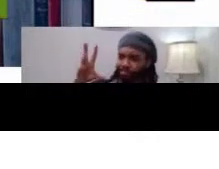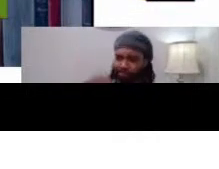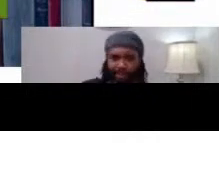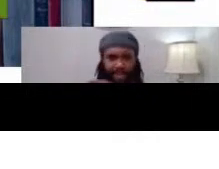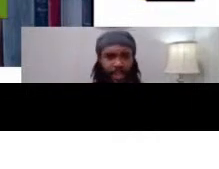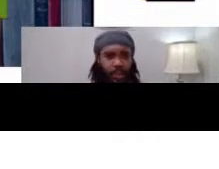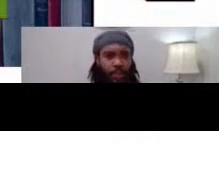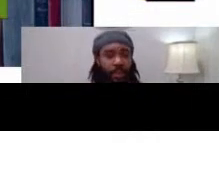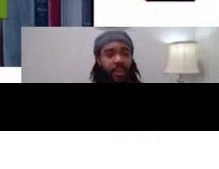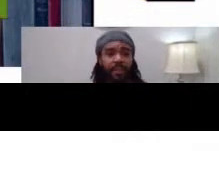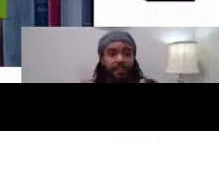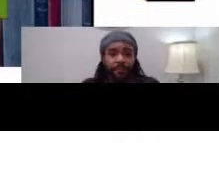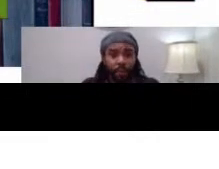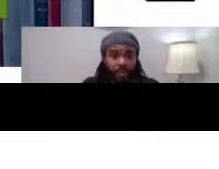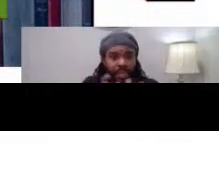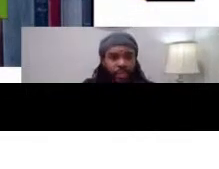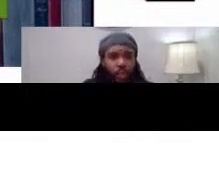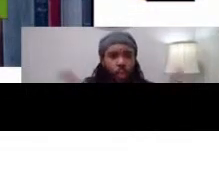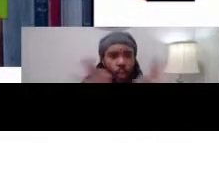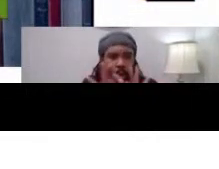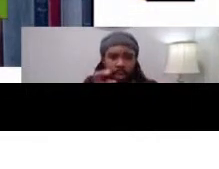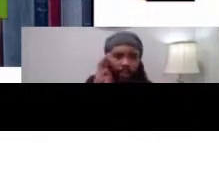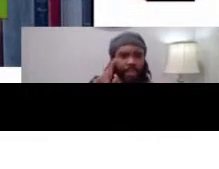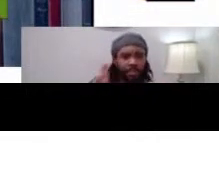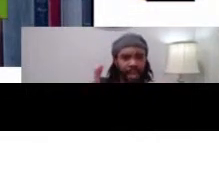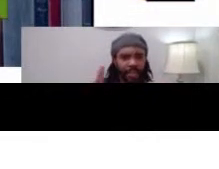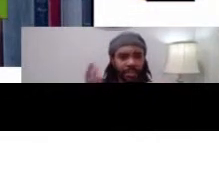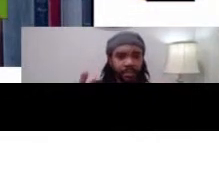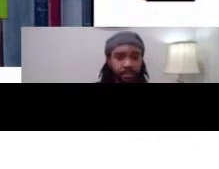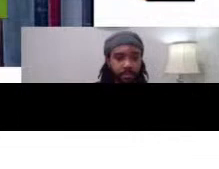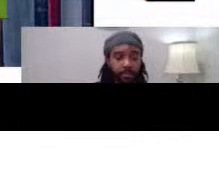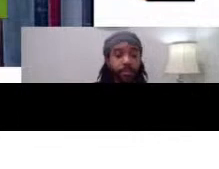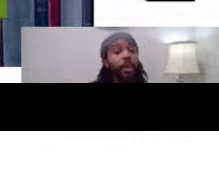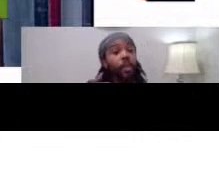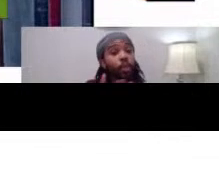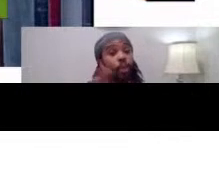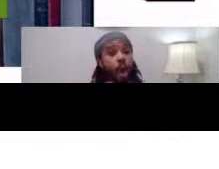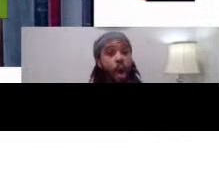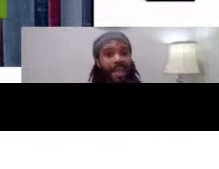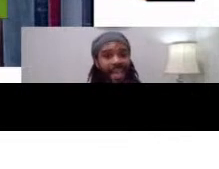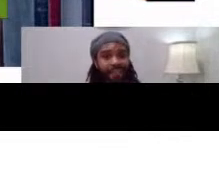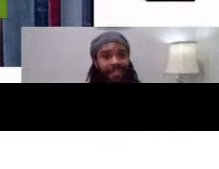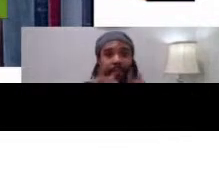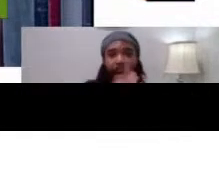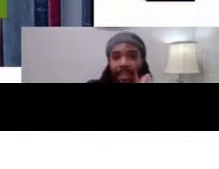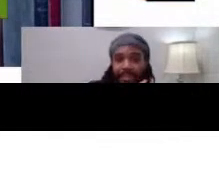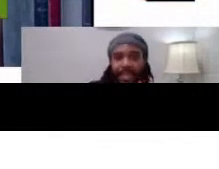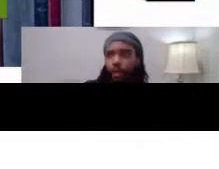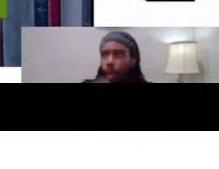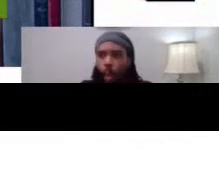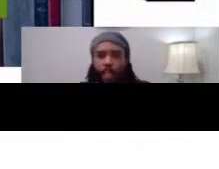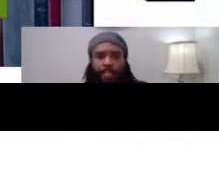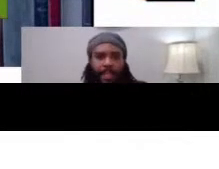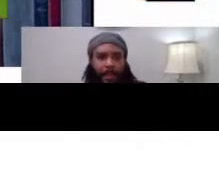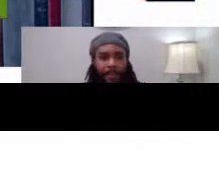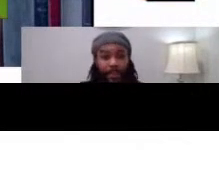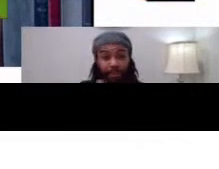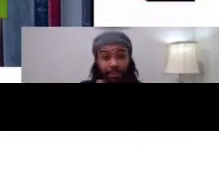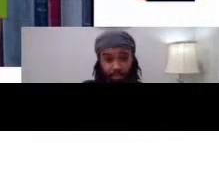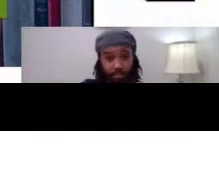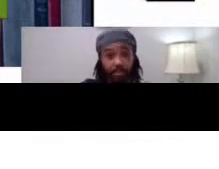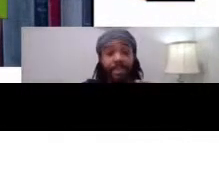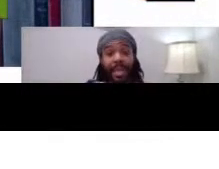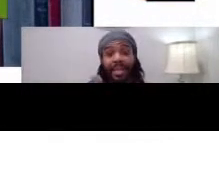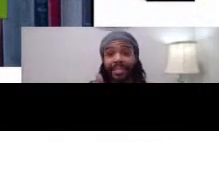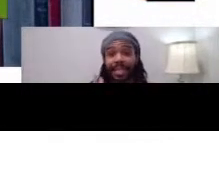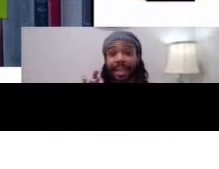worthy of dignity and respect. Through our advocacy, policy, and coalition building, SECUS advances sex